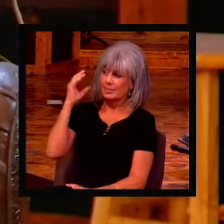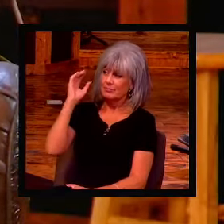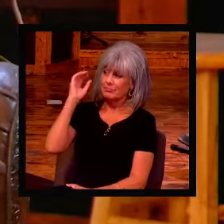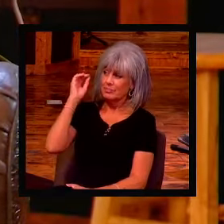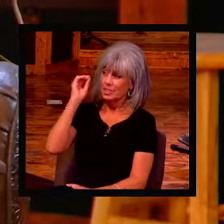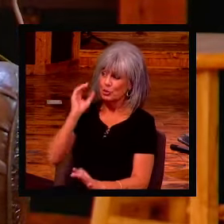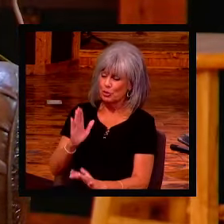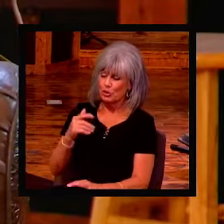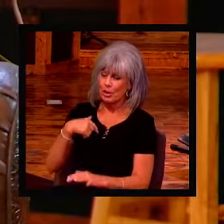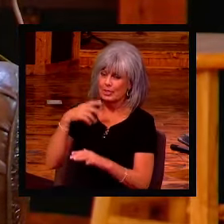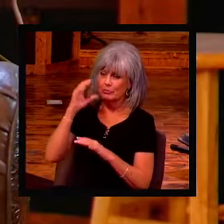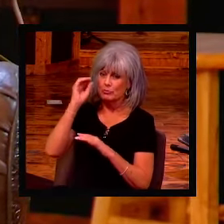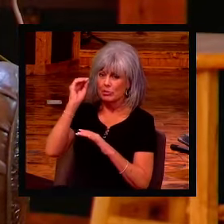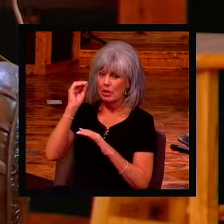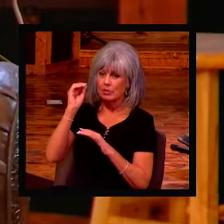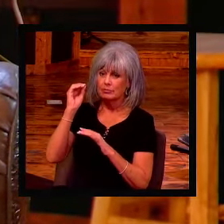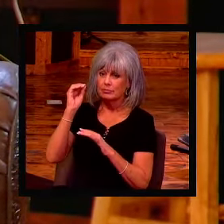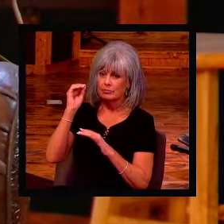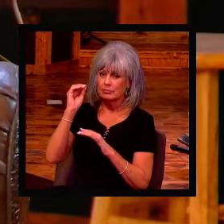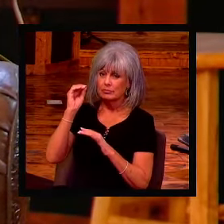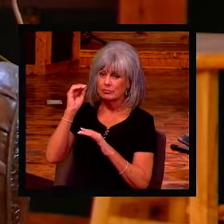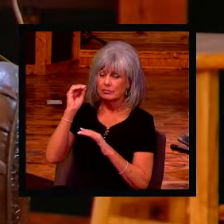I taught children